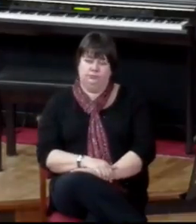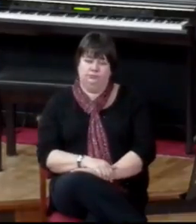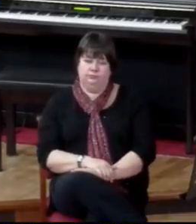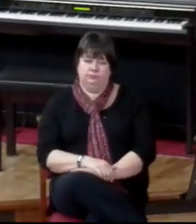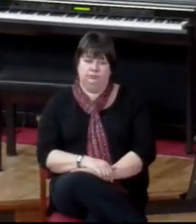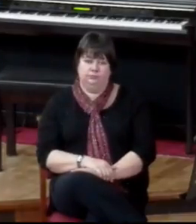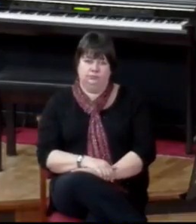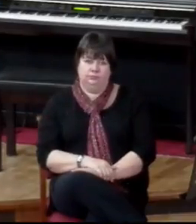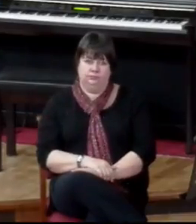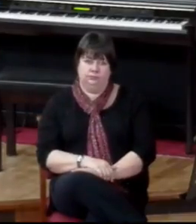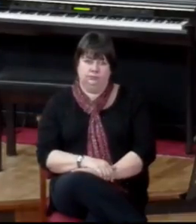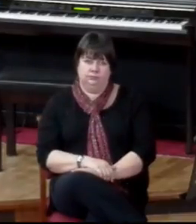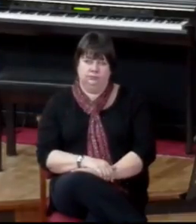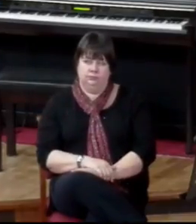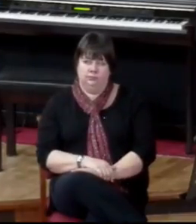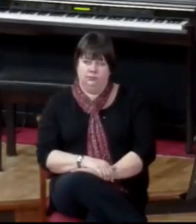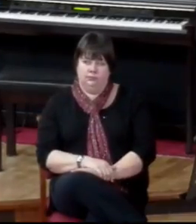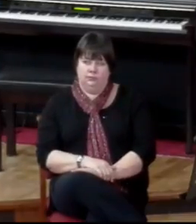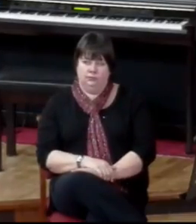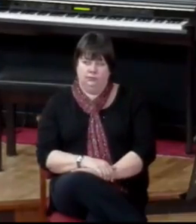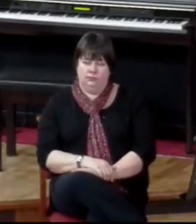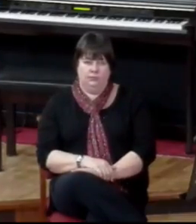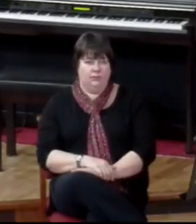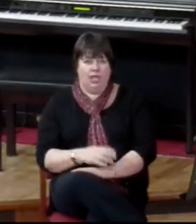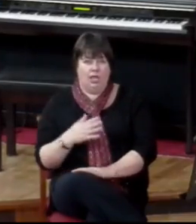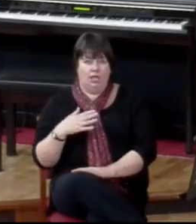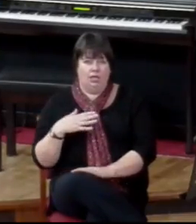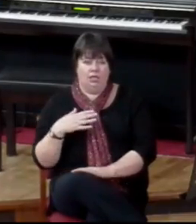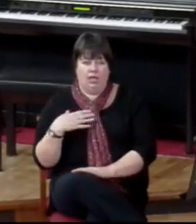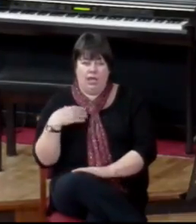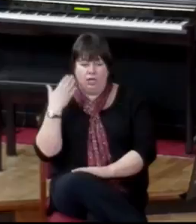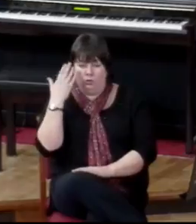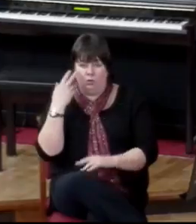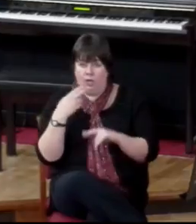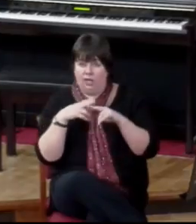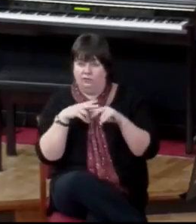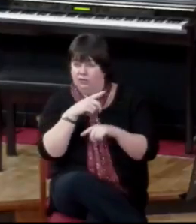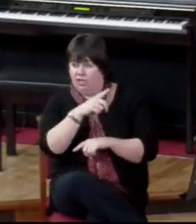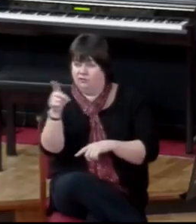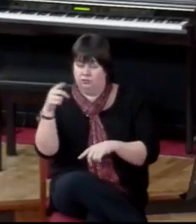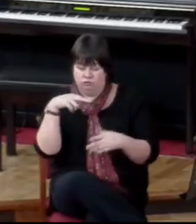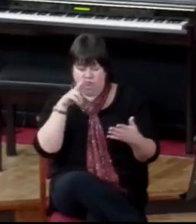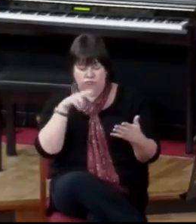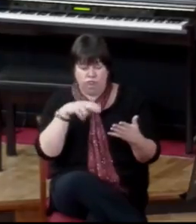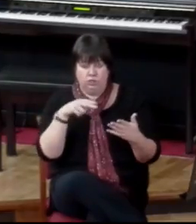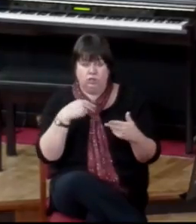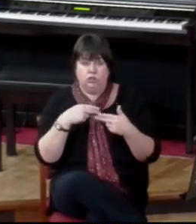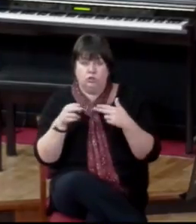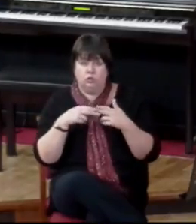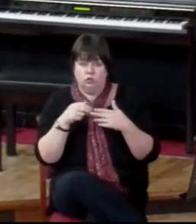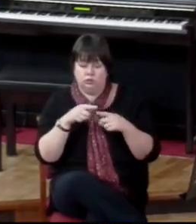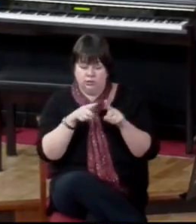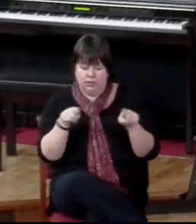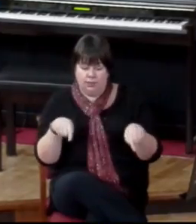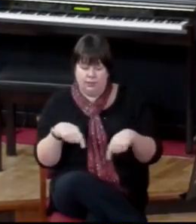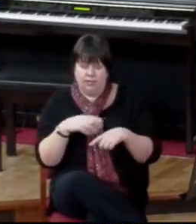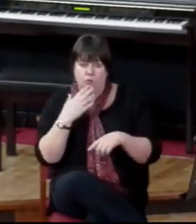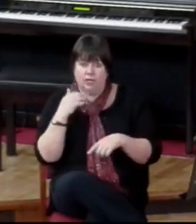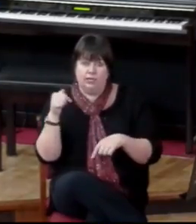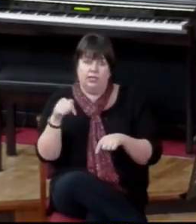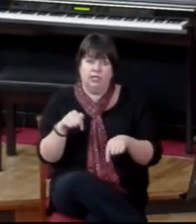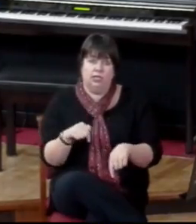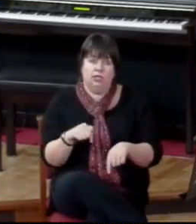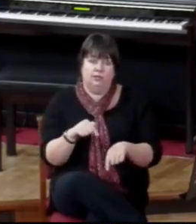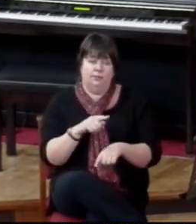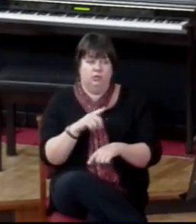Now, I don't know whether you pay much attention to our news sheet when you're coming in week by week, but actually for probably about the last